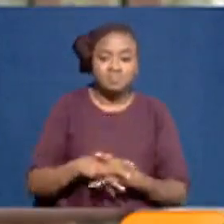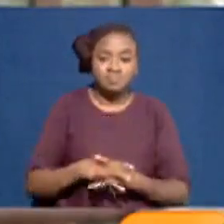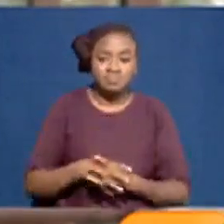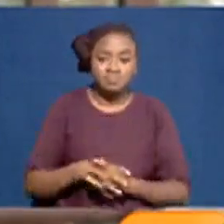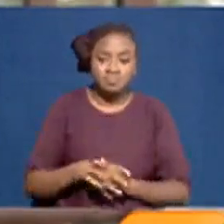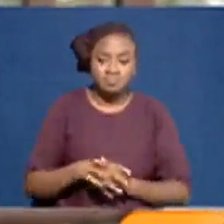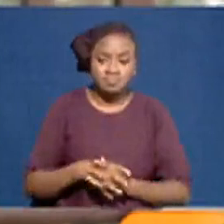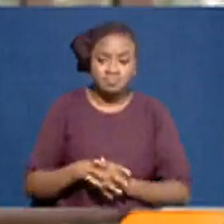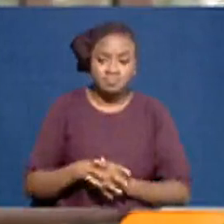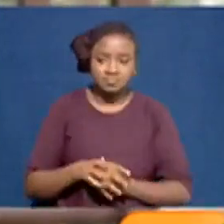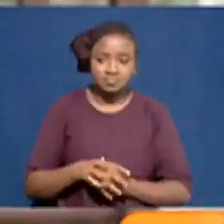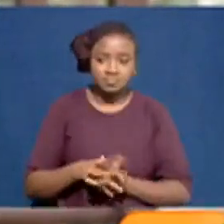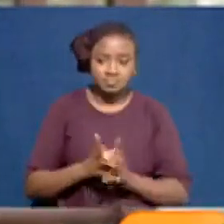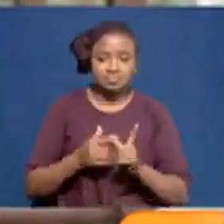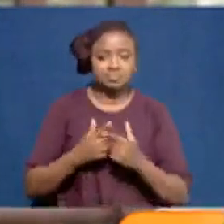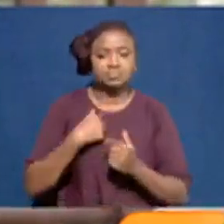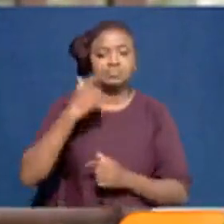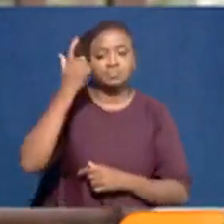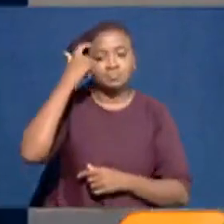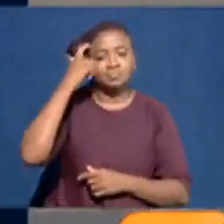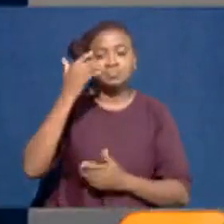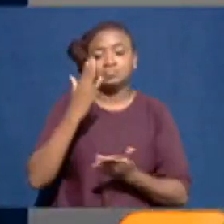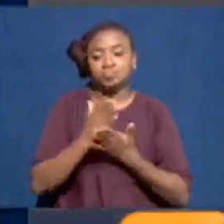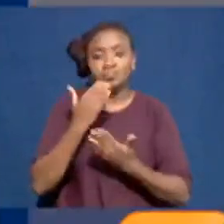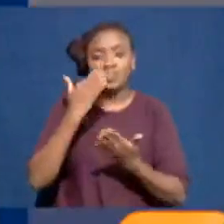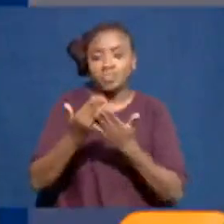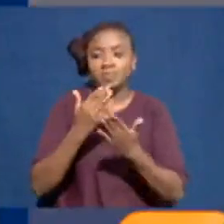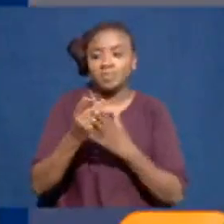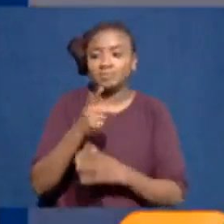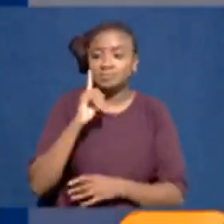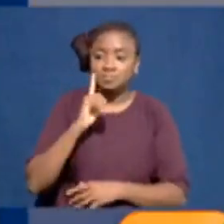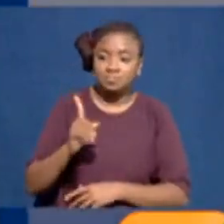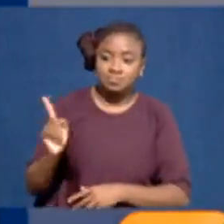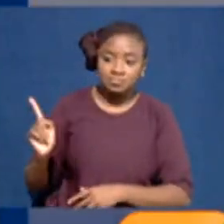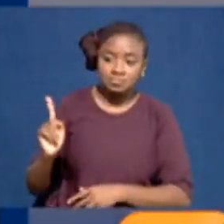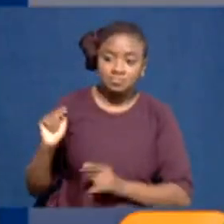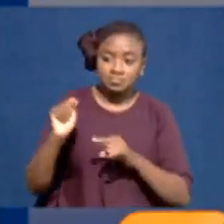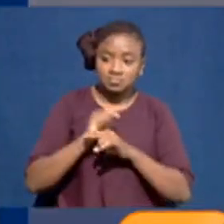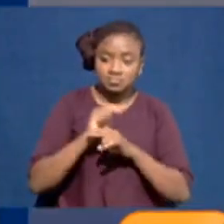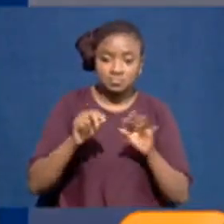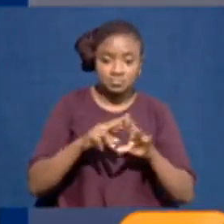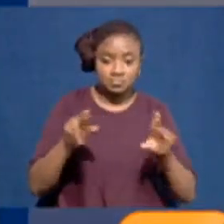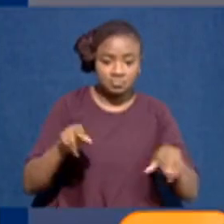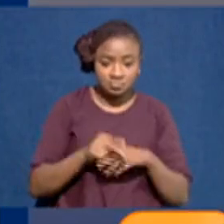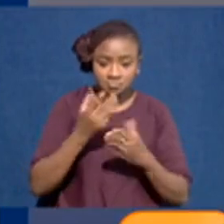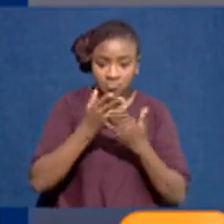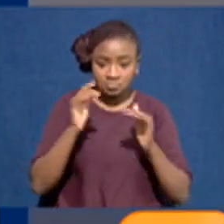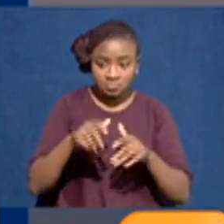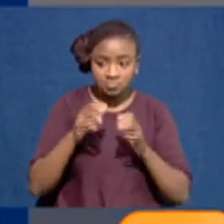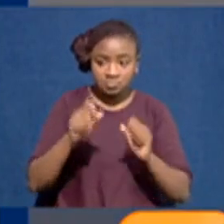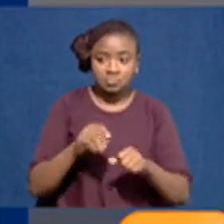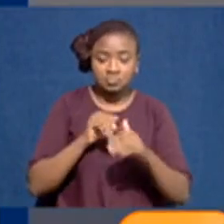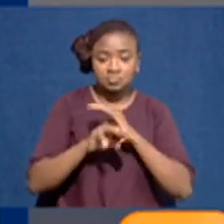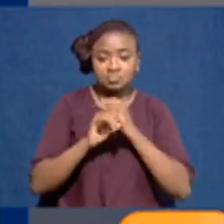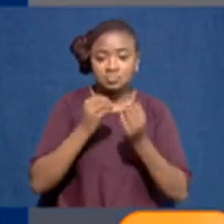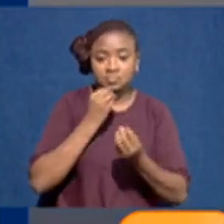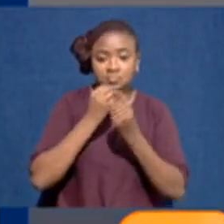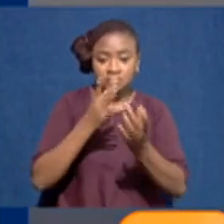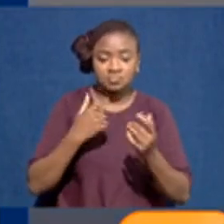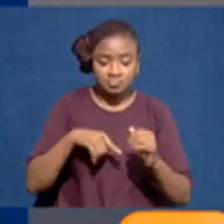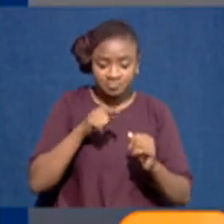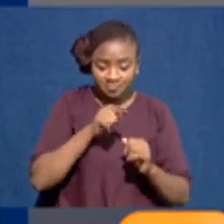Na mimi nakumbuka na washukuru sana. In the Digicow app, there's a training room where farmers can be able to access information. We custom